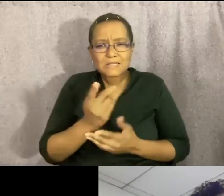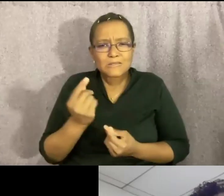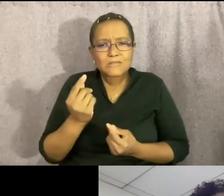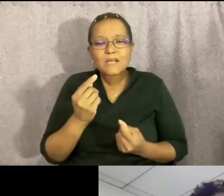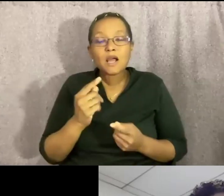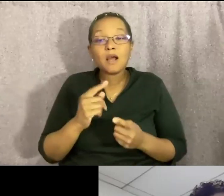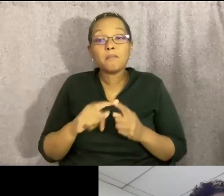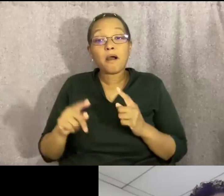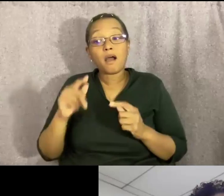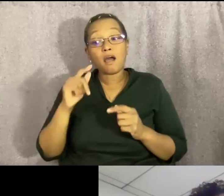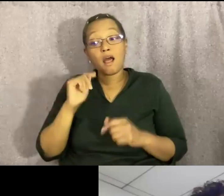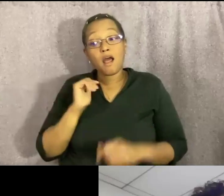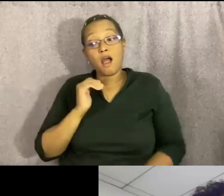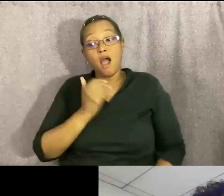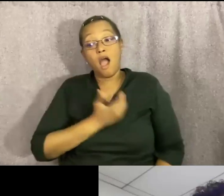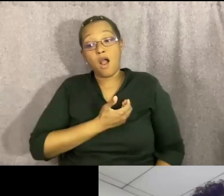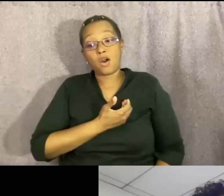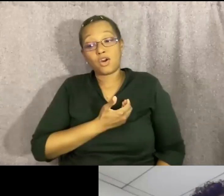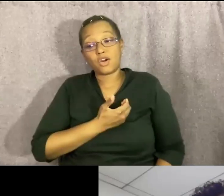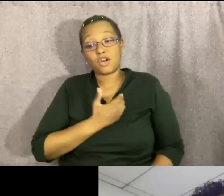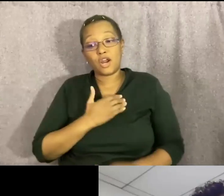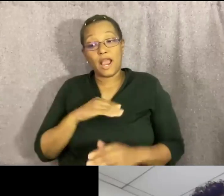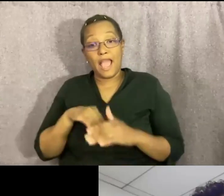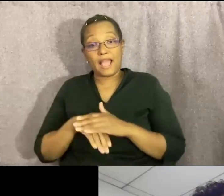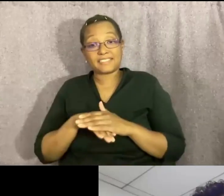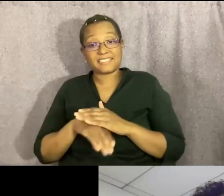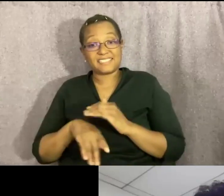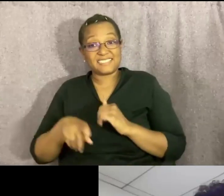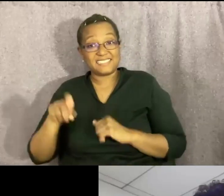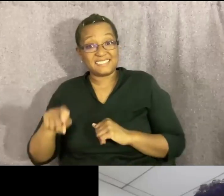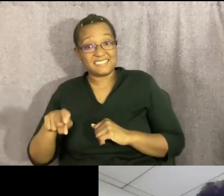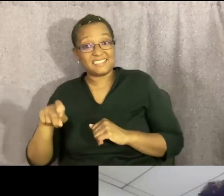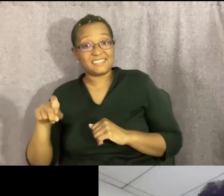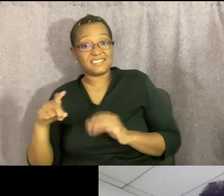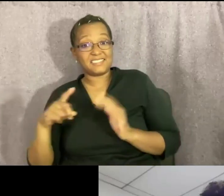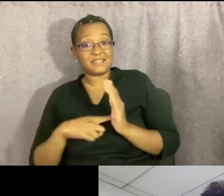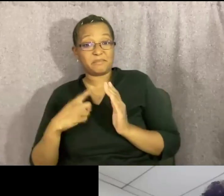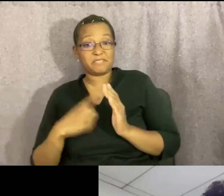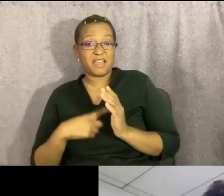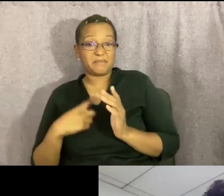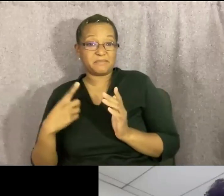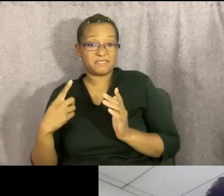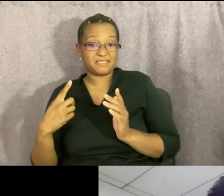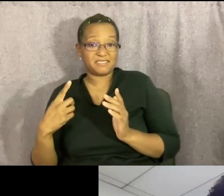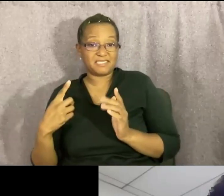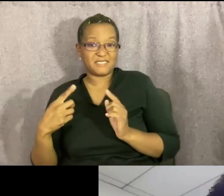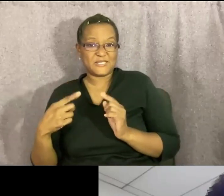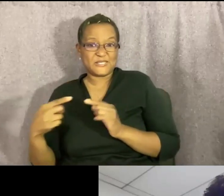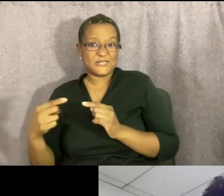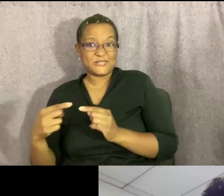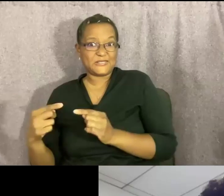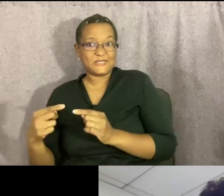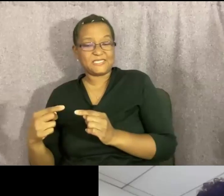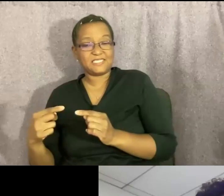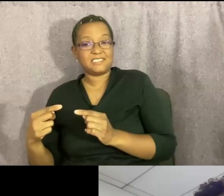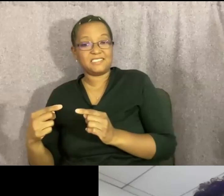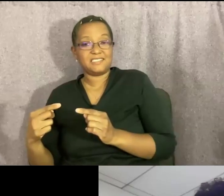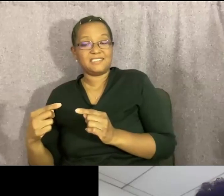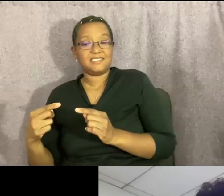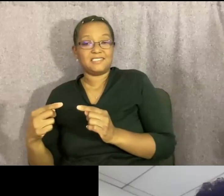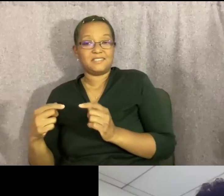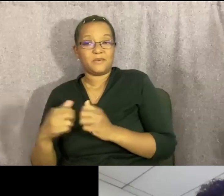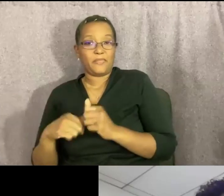are, which we want them to do in wholeness. Sometimes that means that they come with a trauma response or in a reactive state. We're